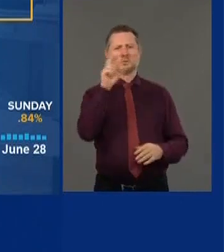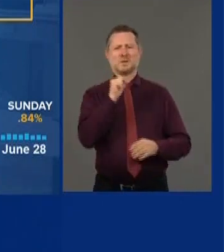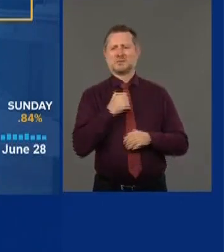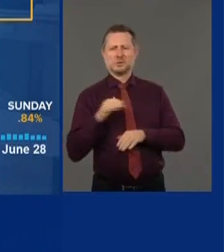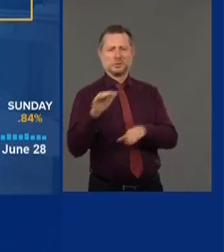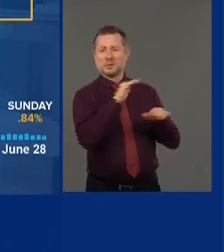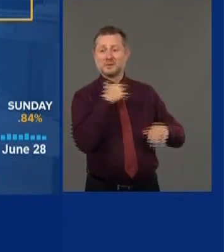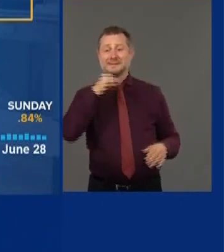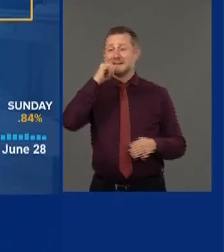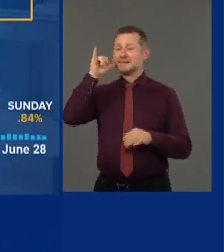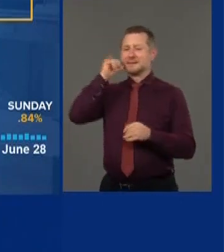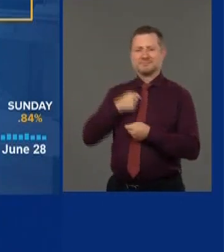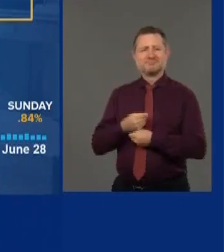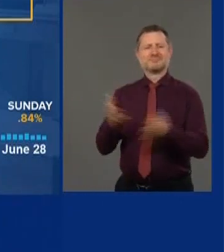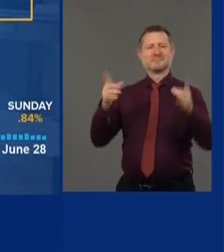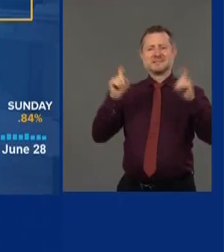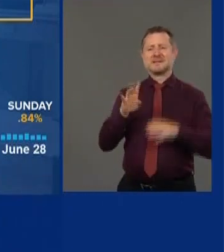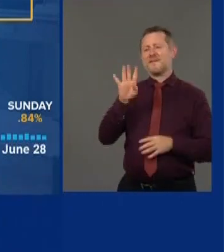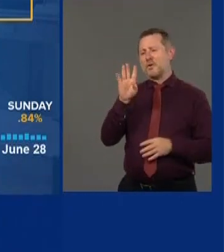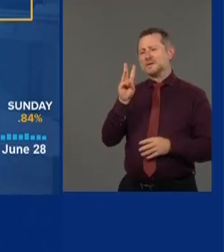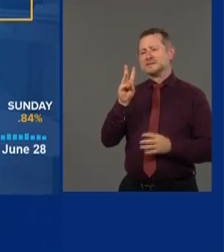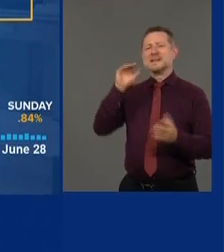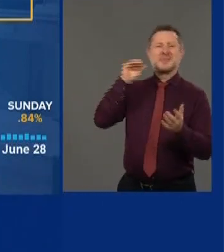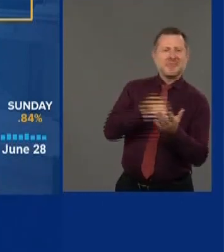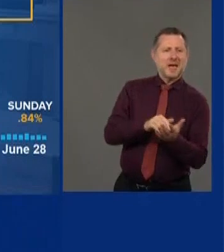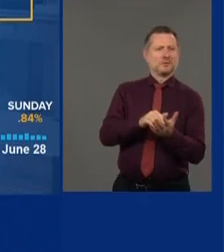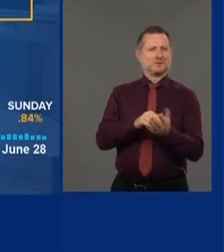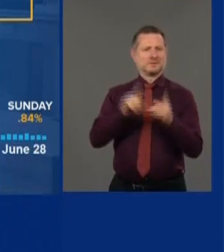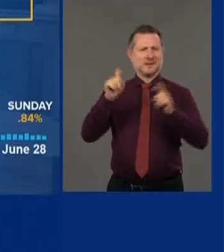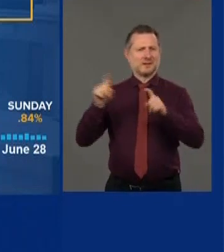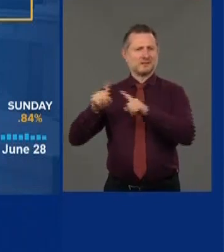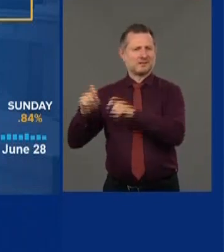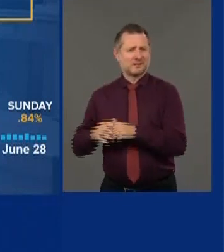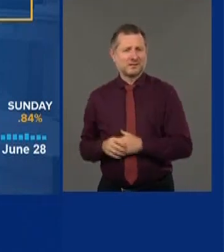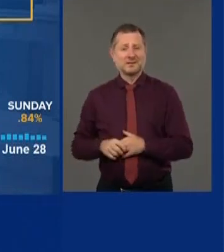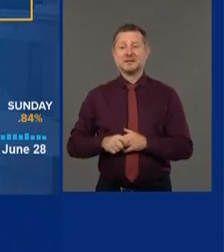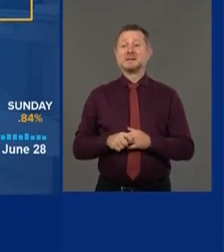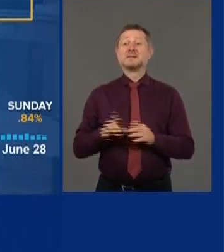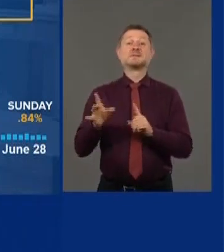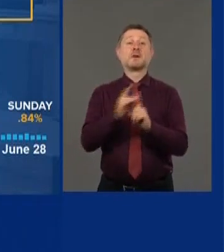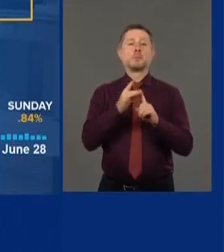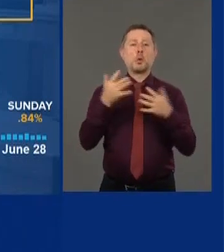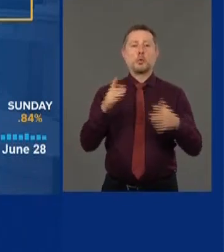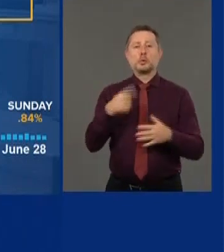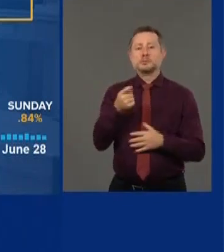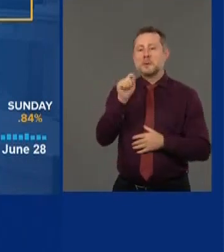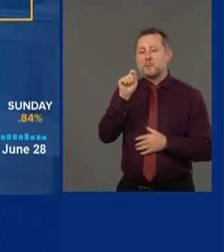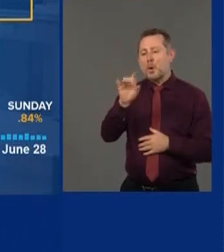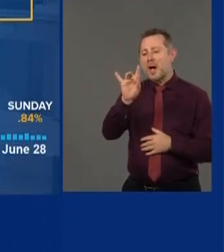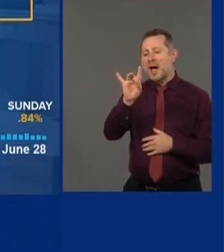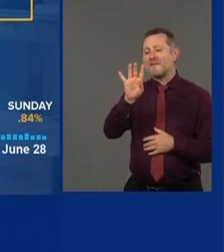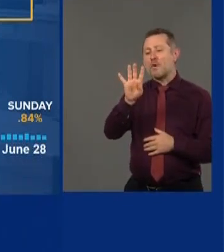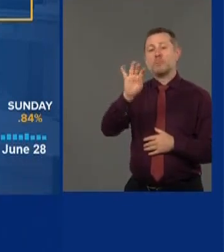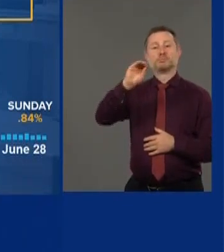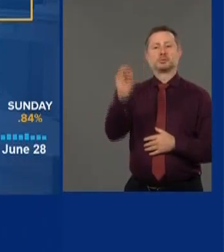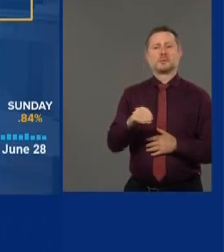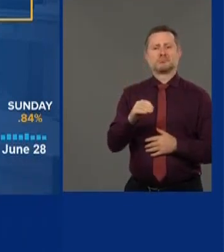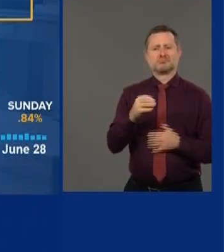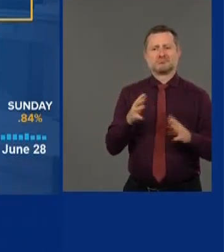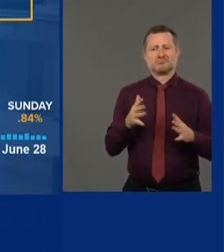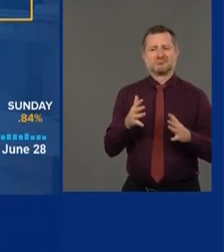tests yesterday on a Sunday, and the infection rate was 0.8. When you're below